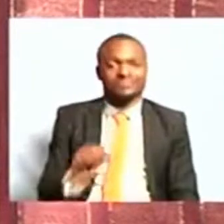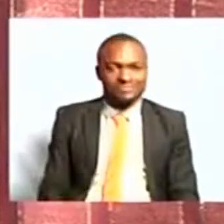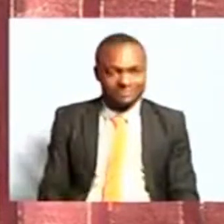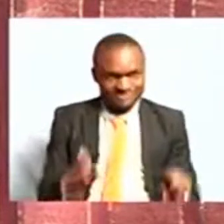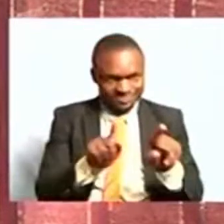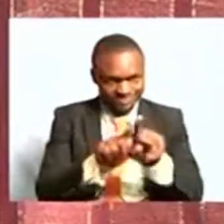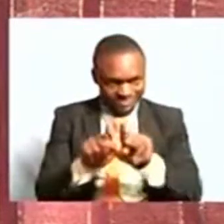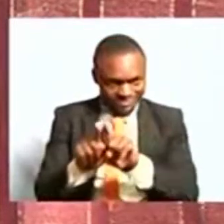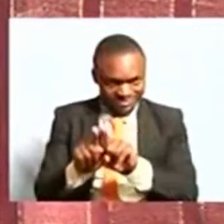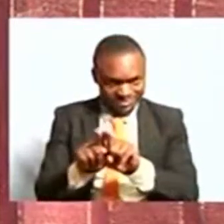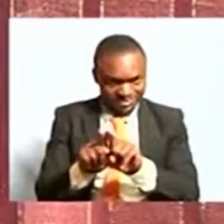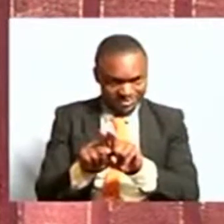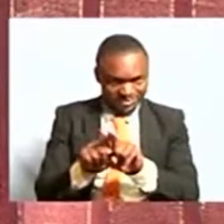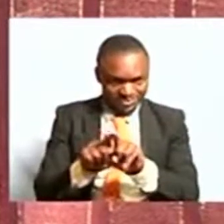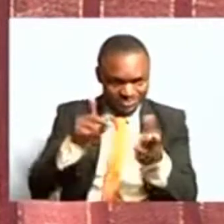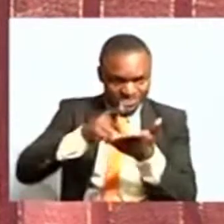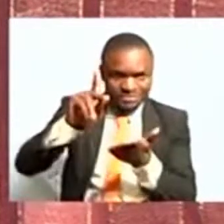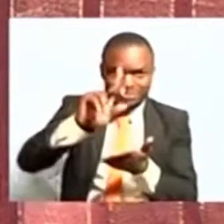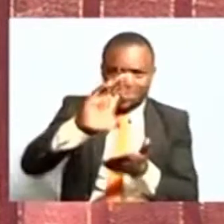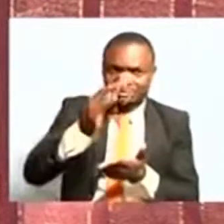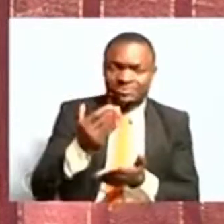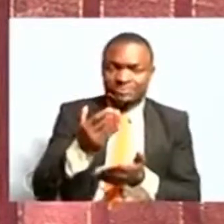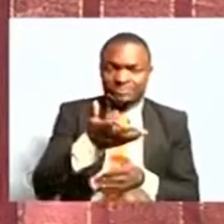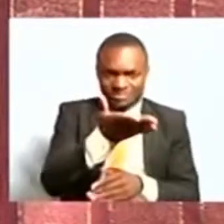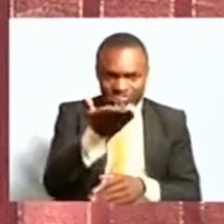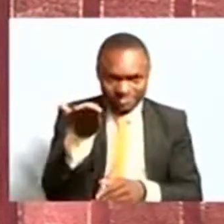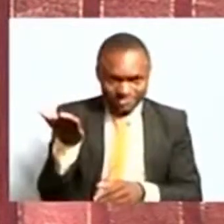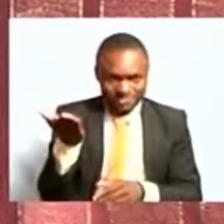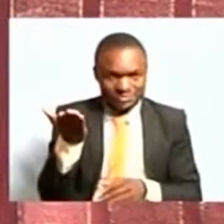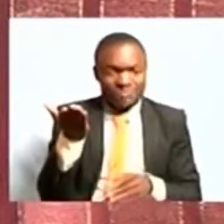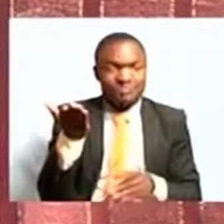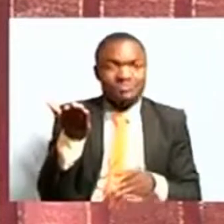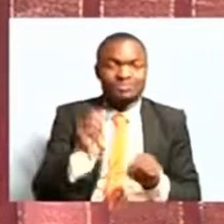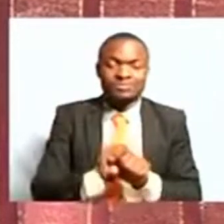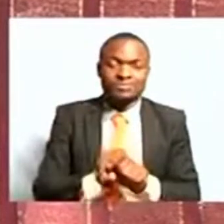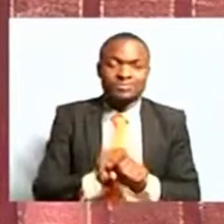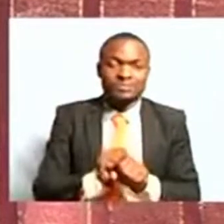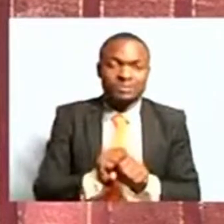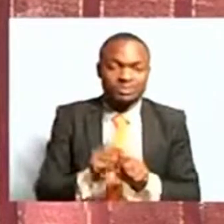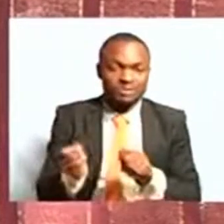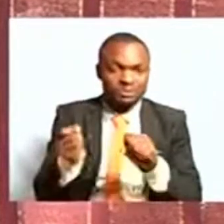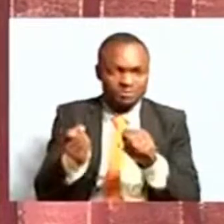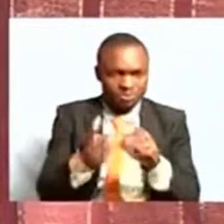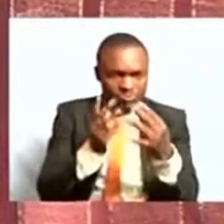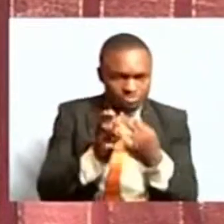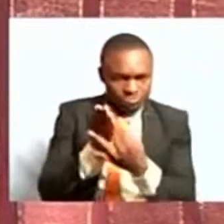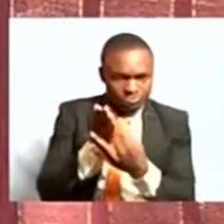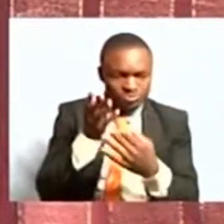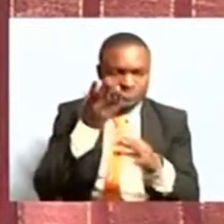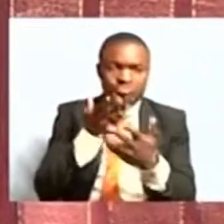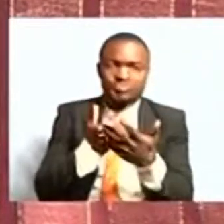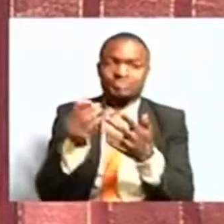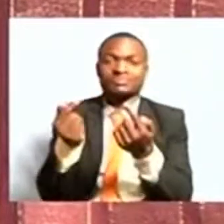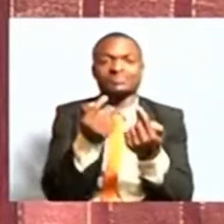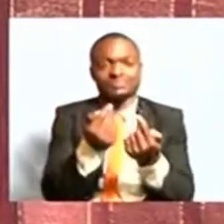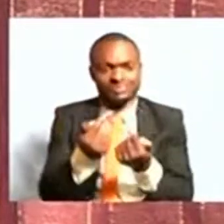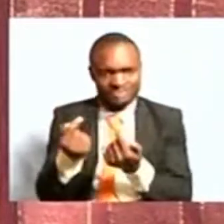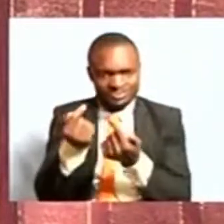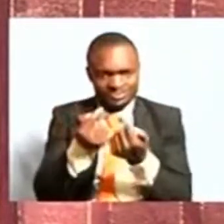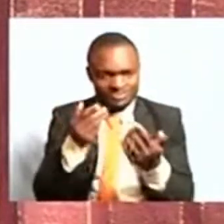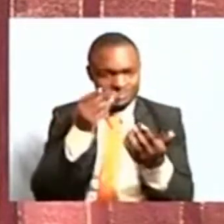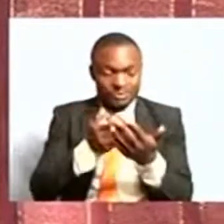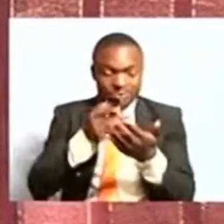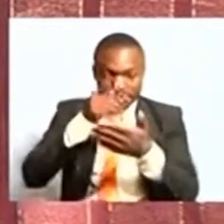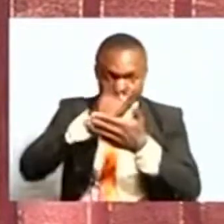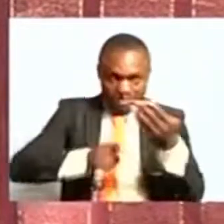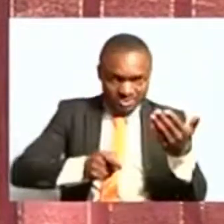also civil compensation for those that have gone through such a situation. So this is